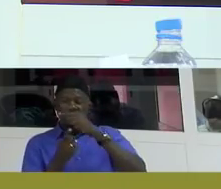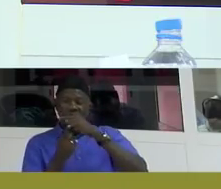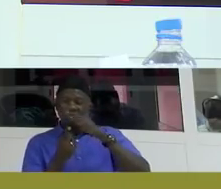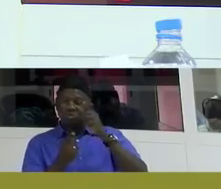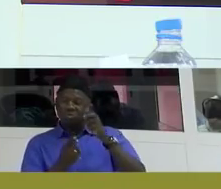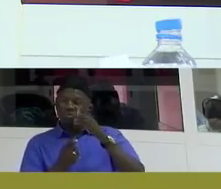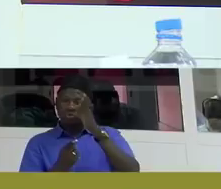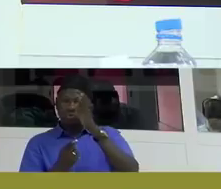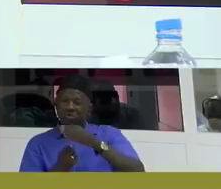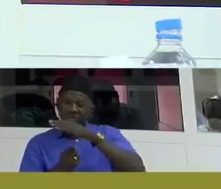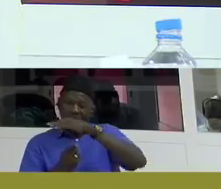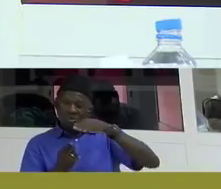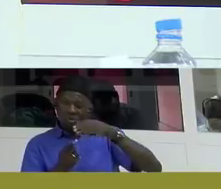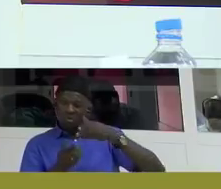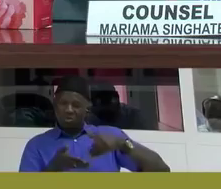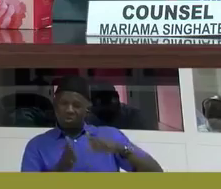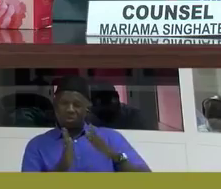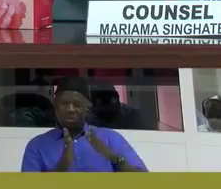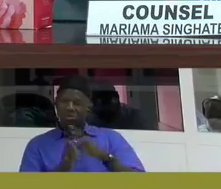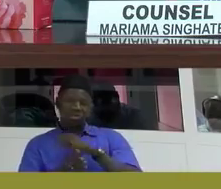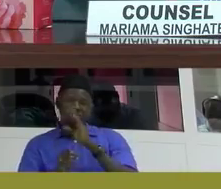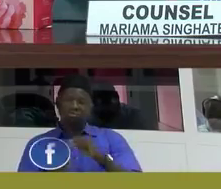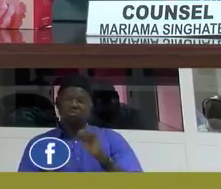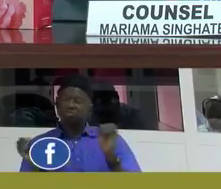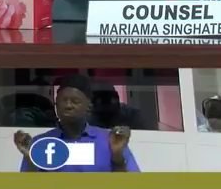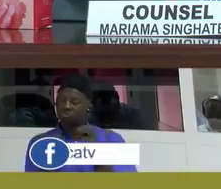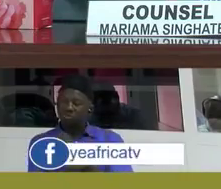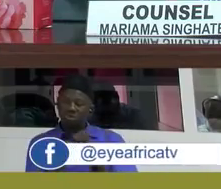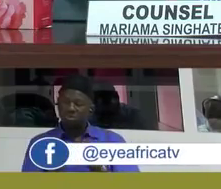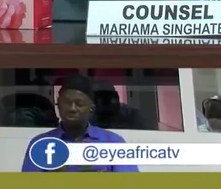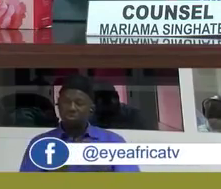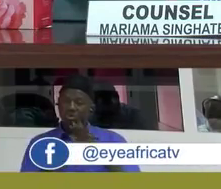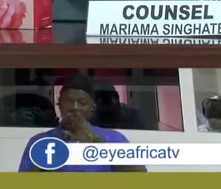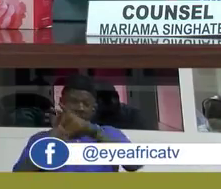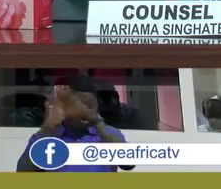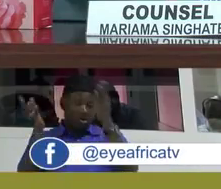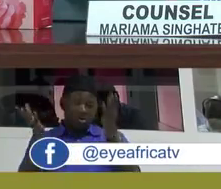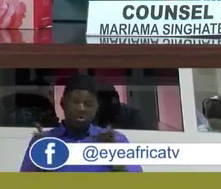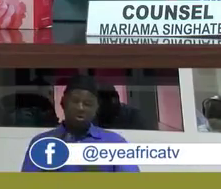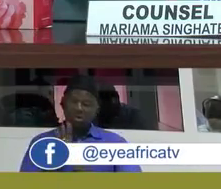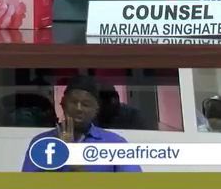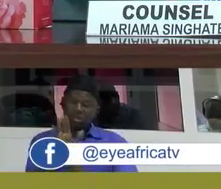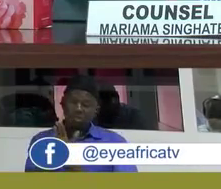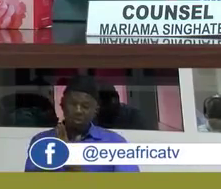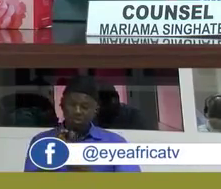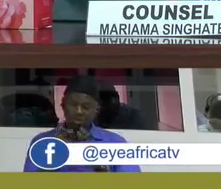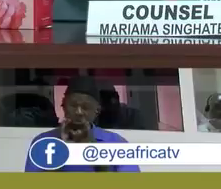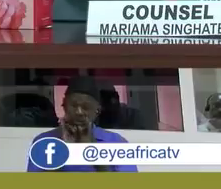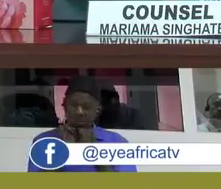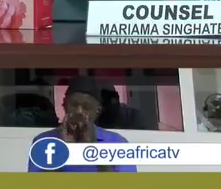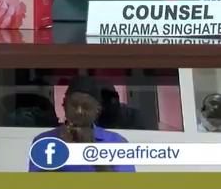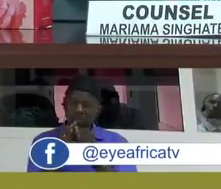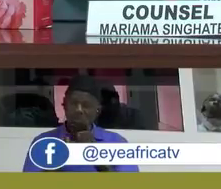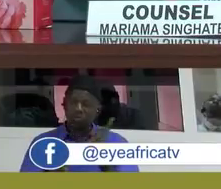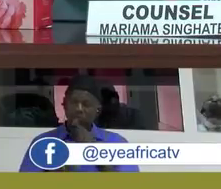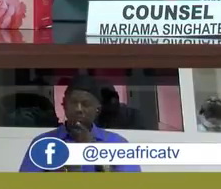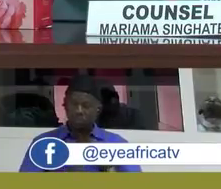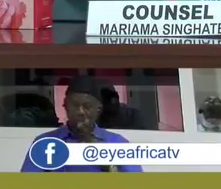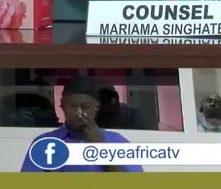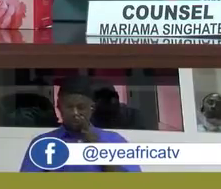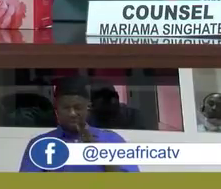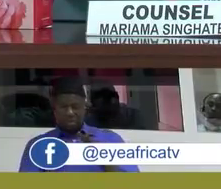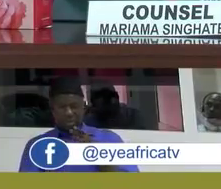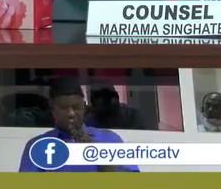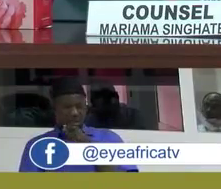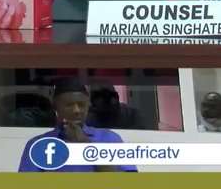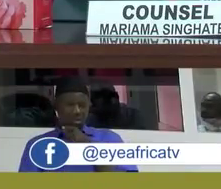It's done nothing. All the examples narrated, what we see there is what we fear happening